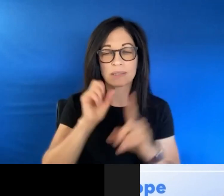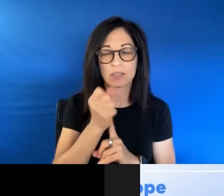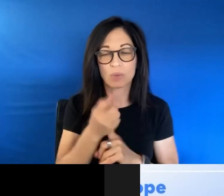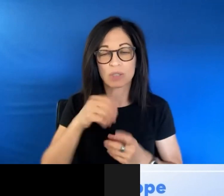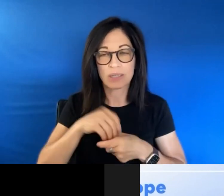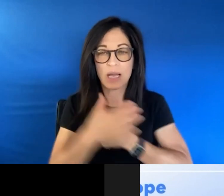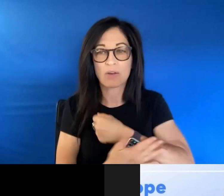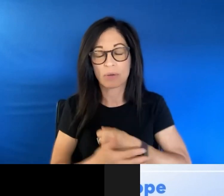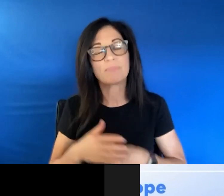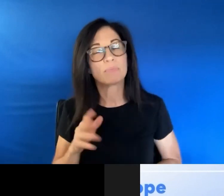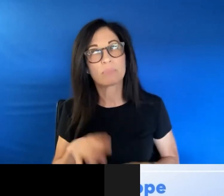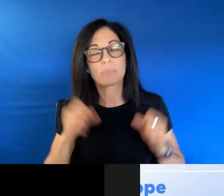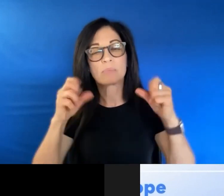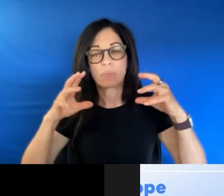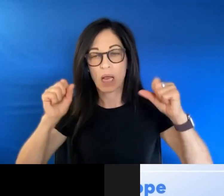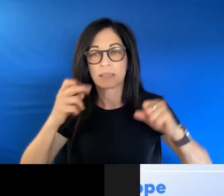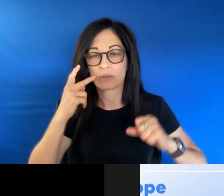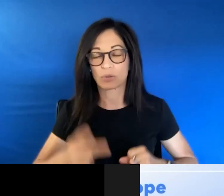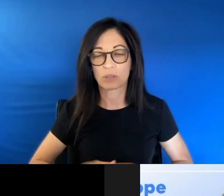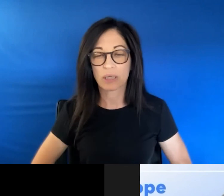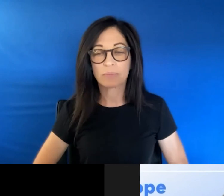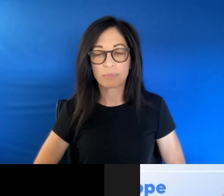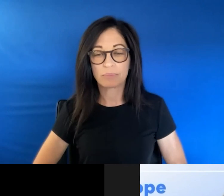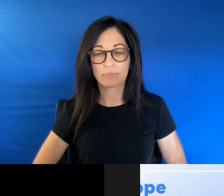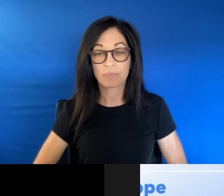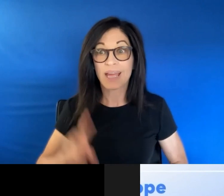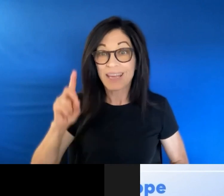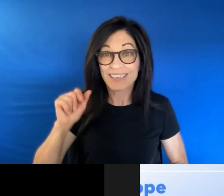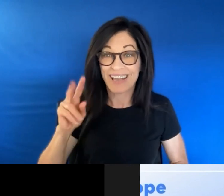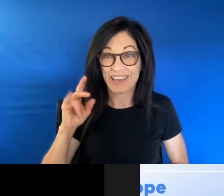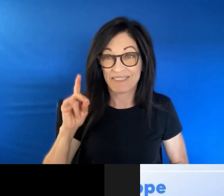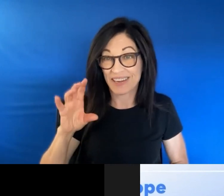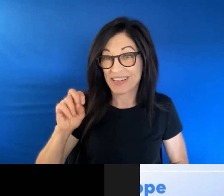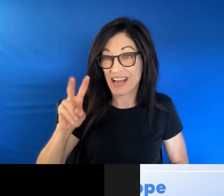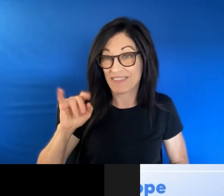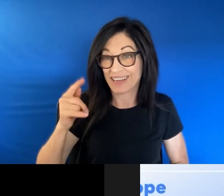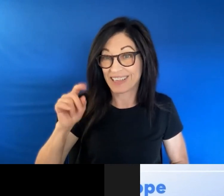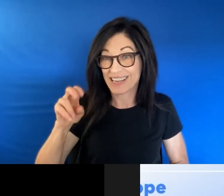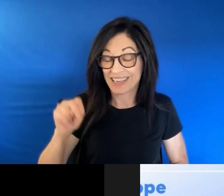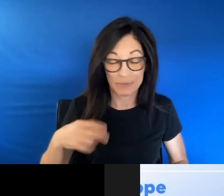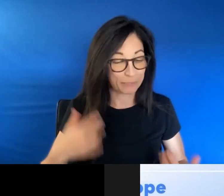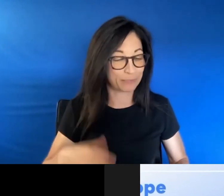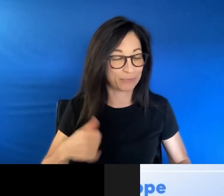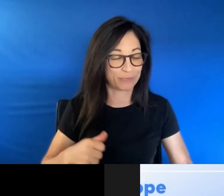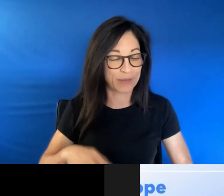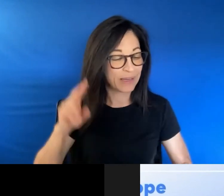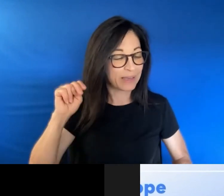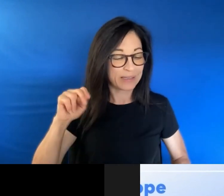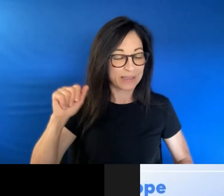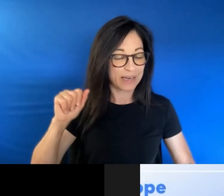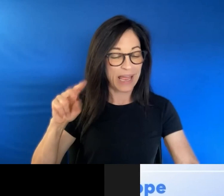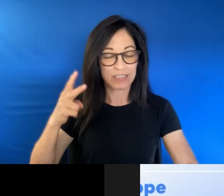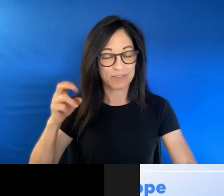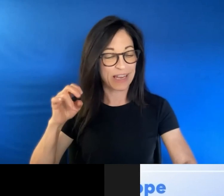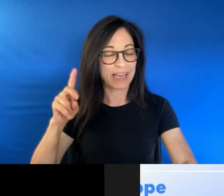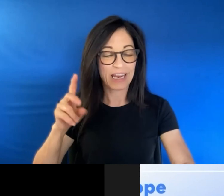is amazing to see. David Covington, Nashbit, you all are just key parts in